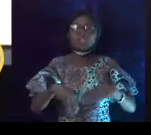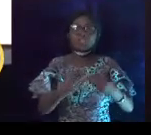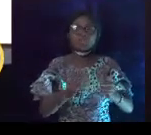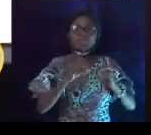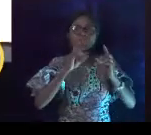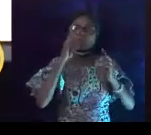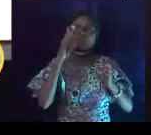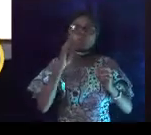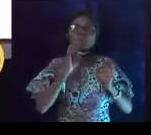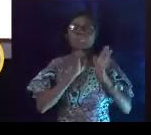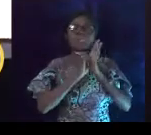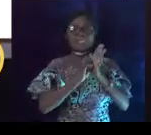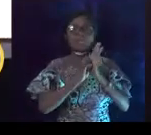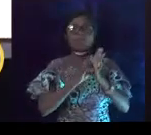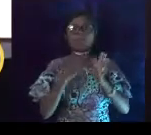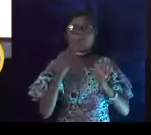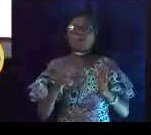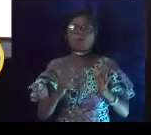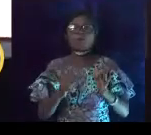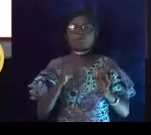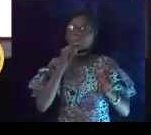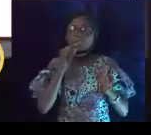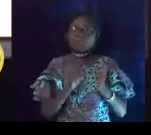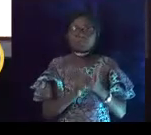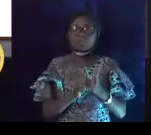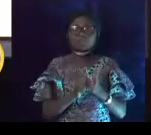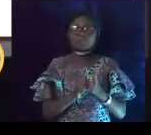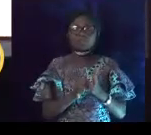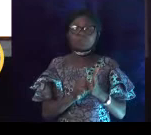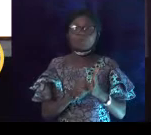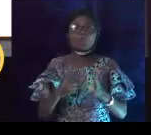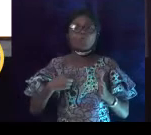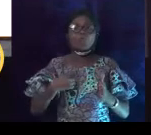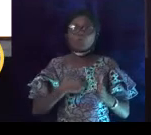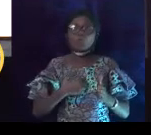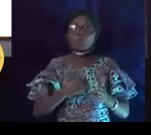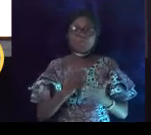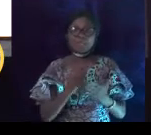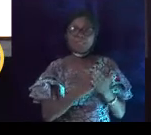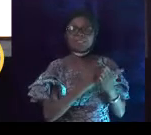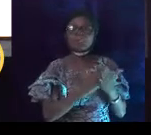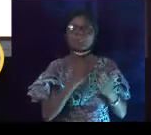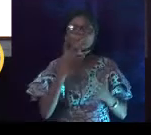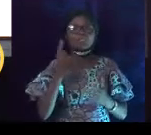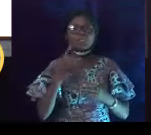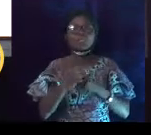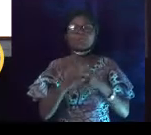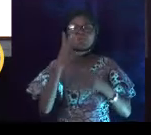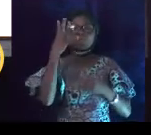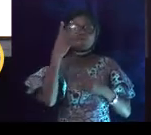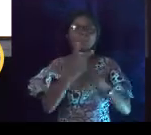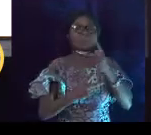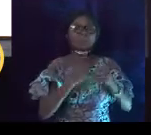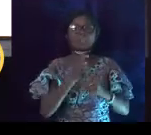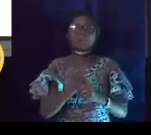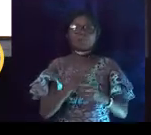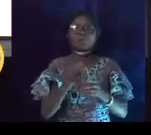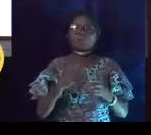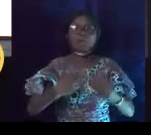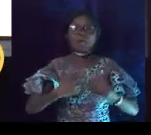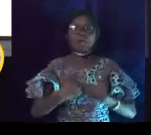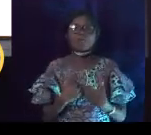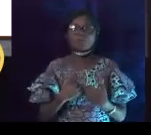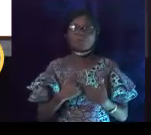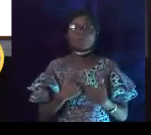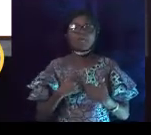examples of chicken feeds. We listed all the 4 examples of chicken feeds here. Any of the 2 that you